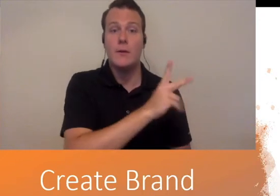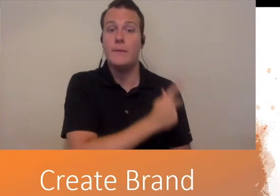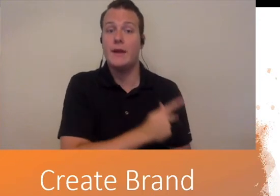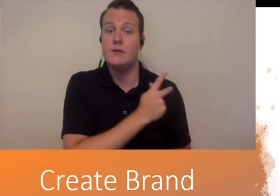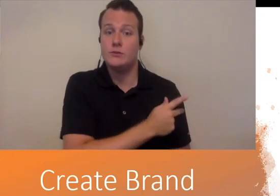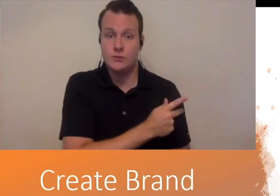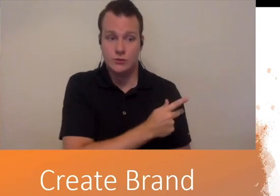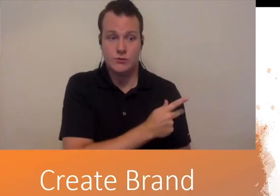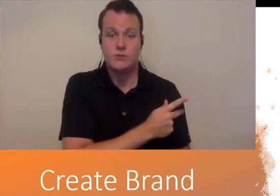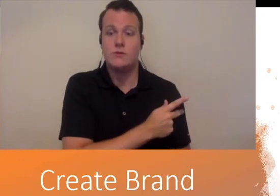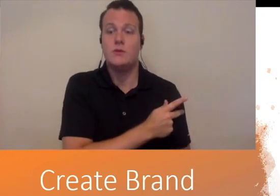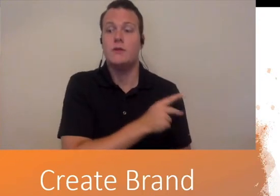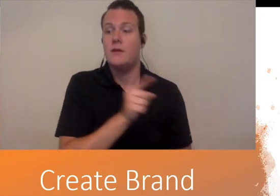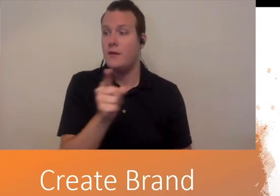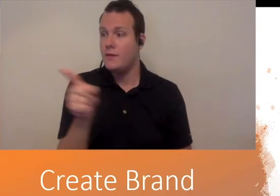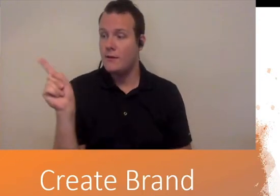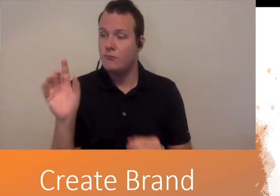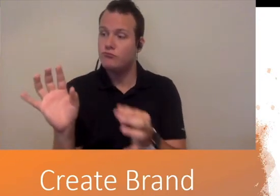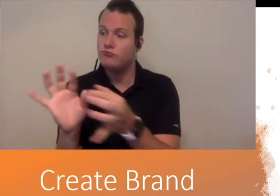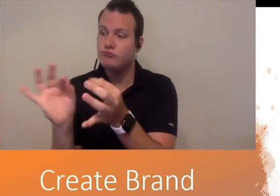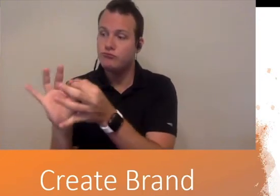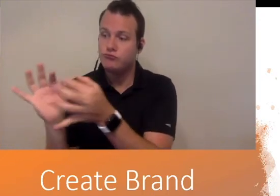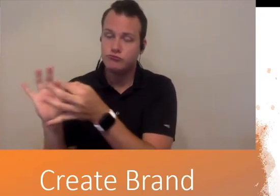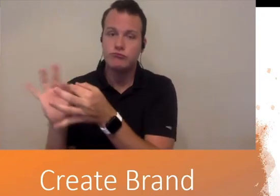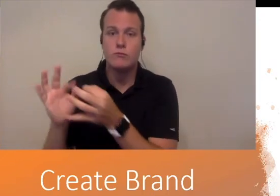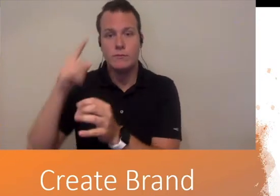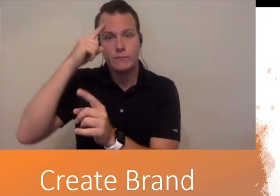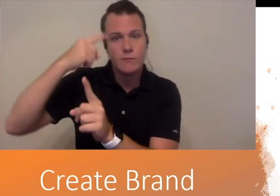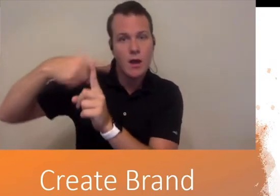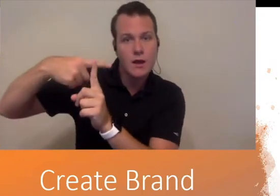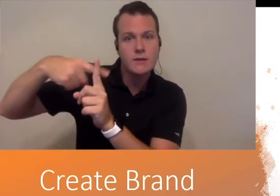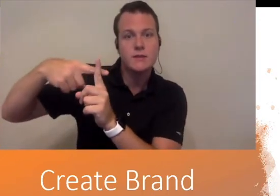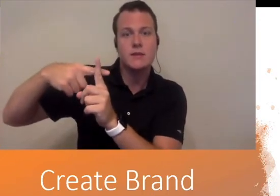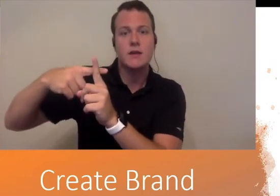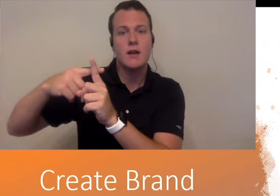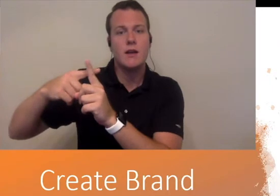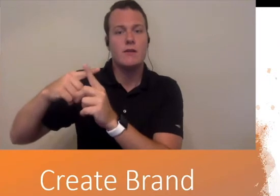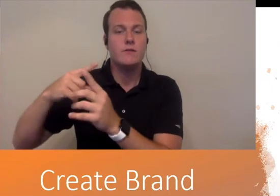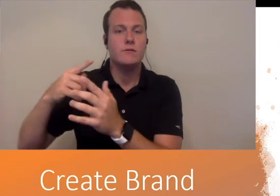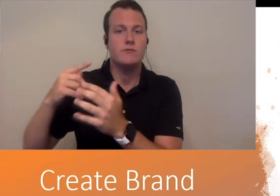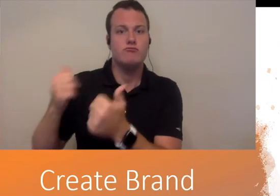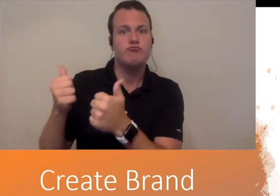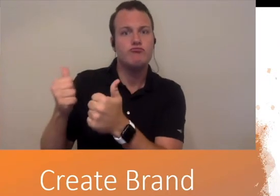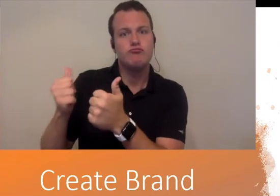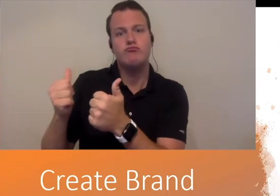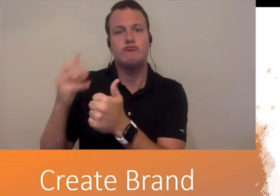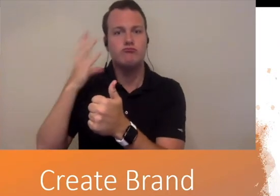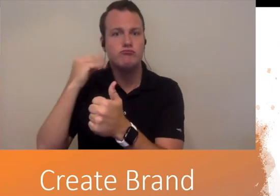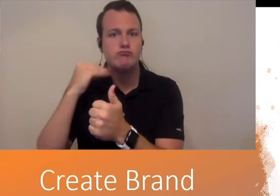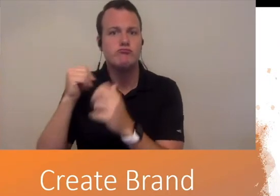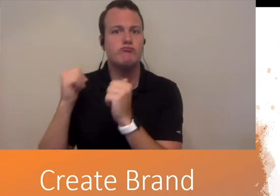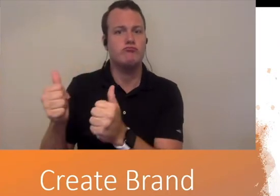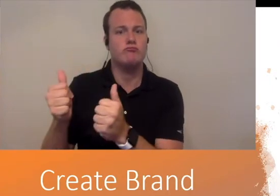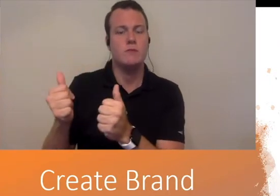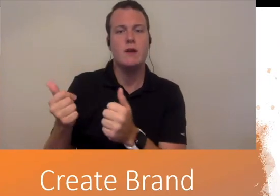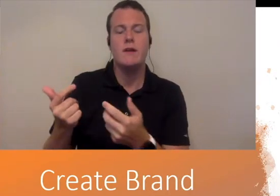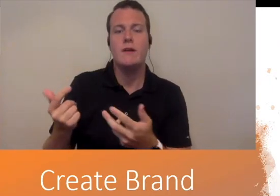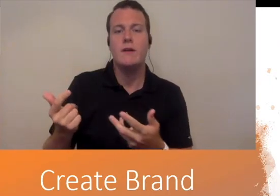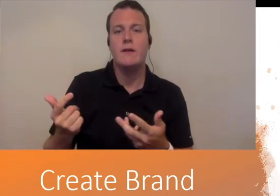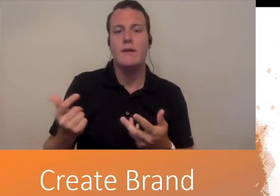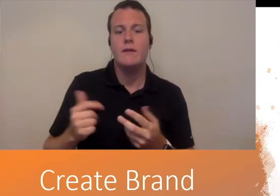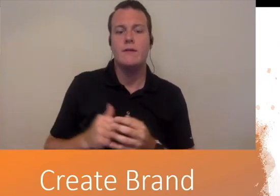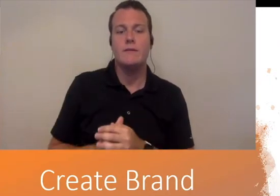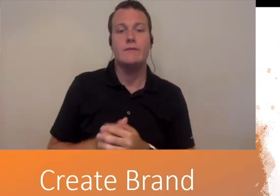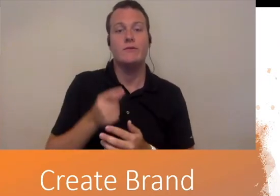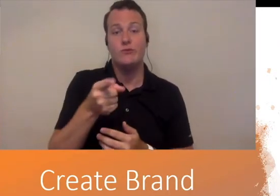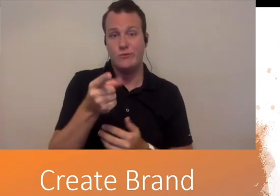are saying about you, or what other patients are saying about you. And so you want to develop a